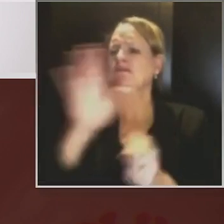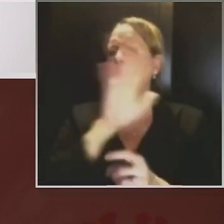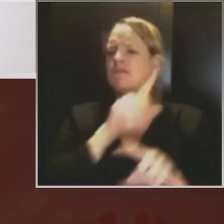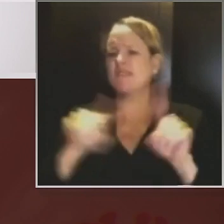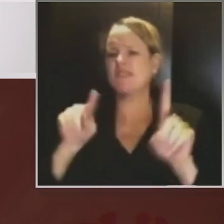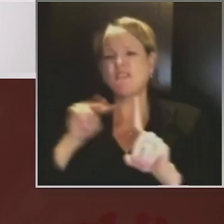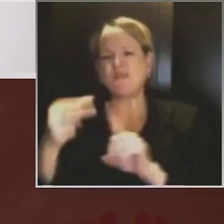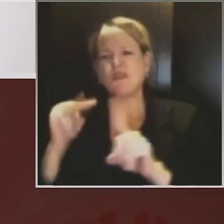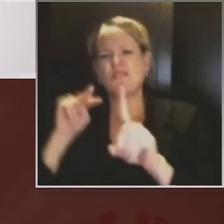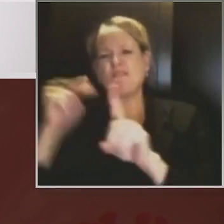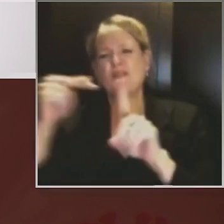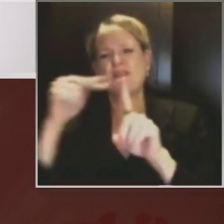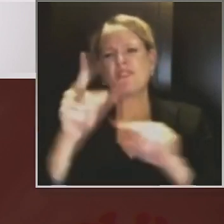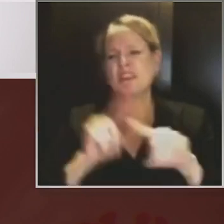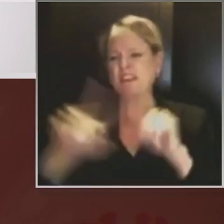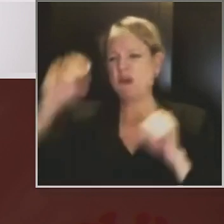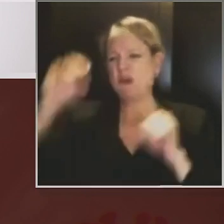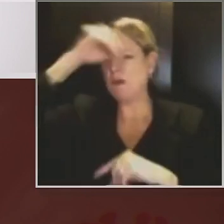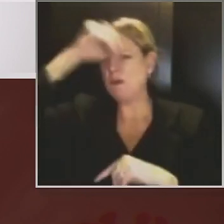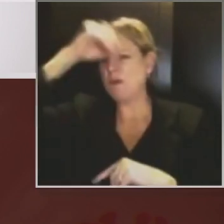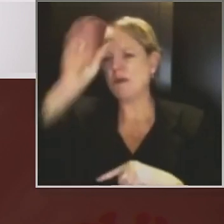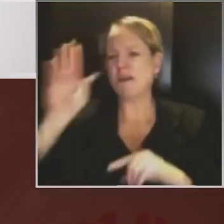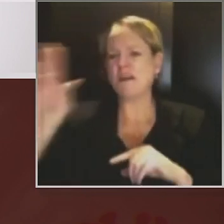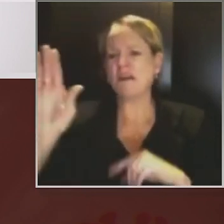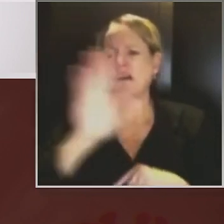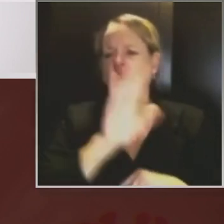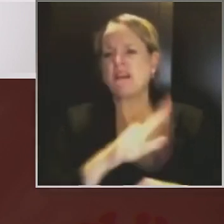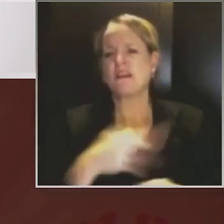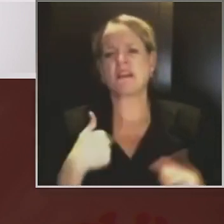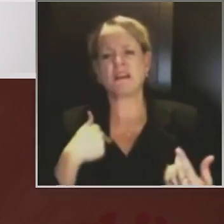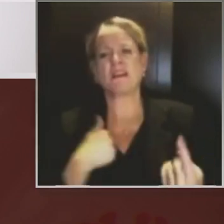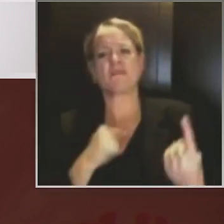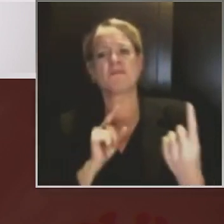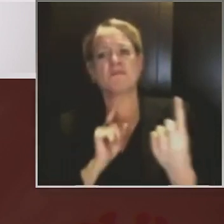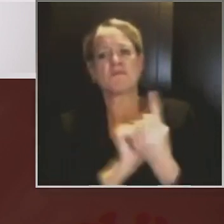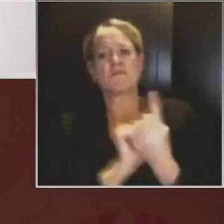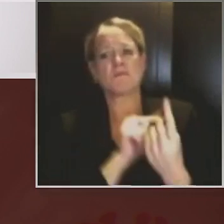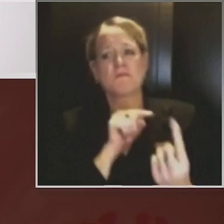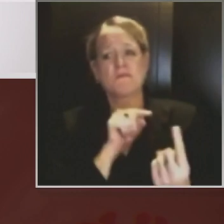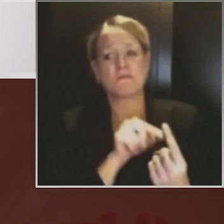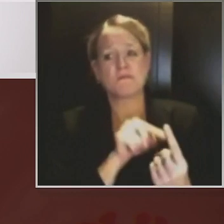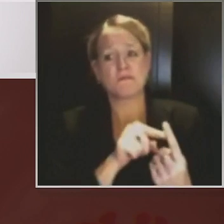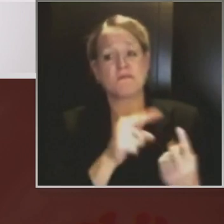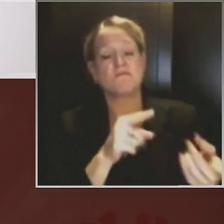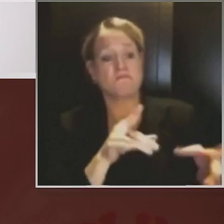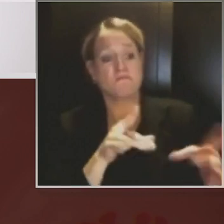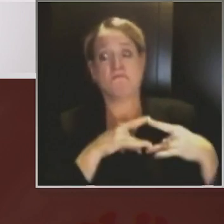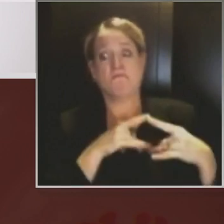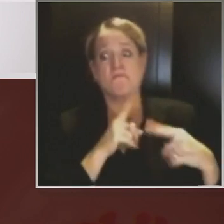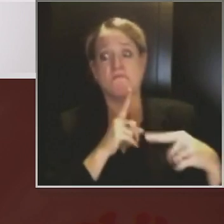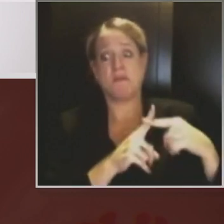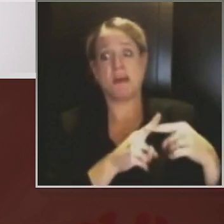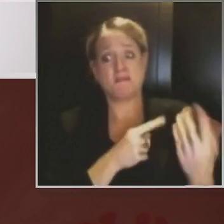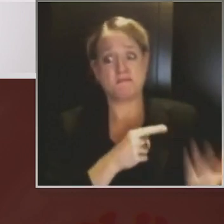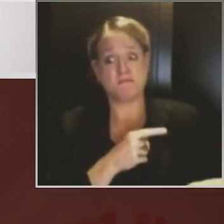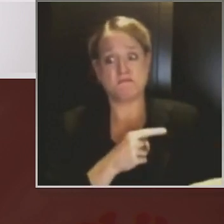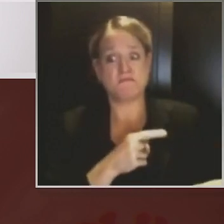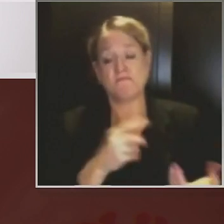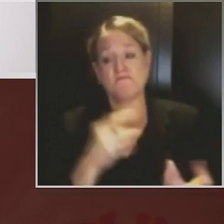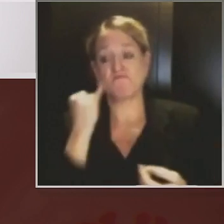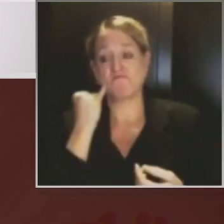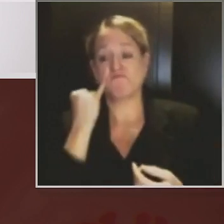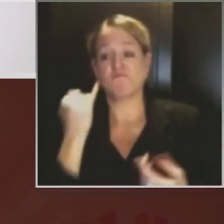someone very close to them, and they're being told unless they're showing symptoms, it's not a priority to get tested, or